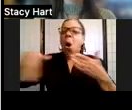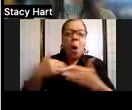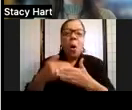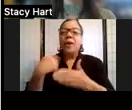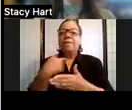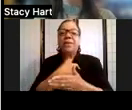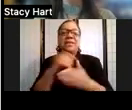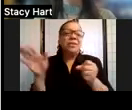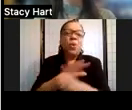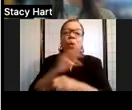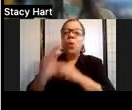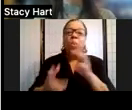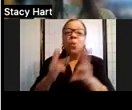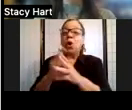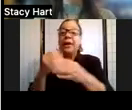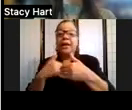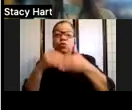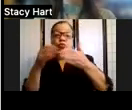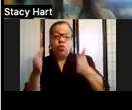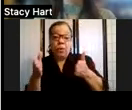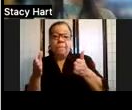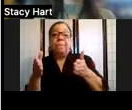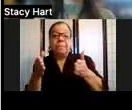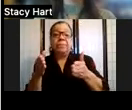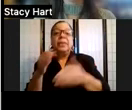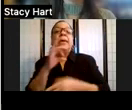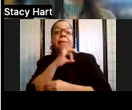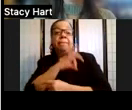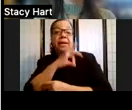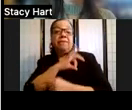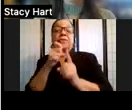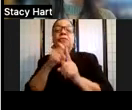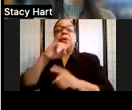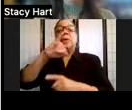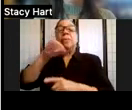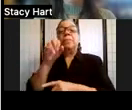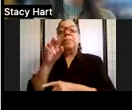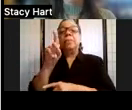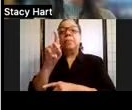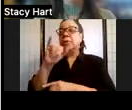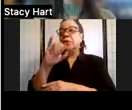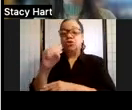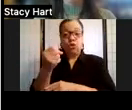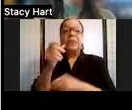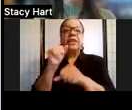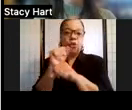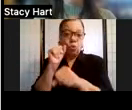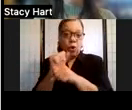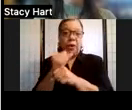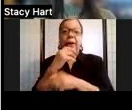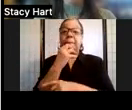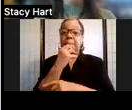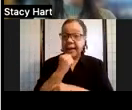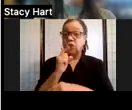and room have greatly benefited from Judy's work. May her passion and justice and dedication to